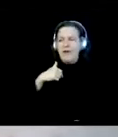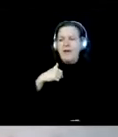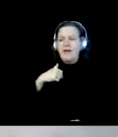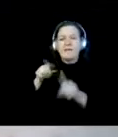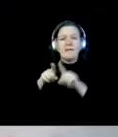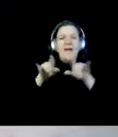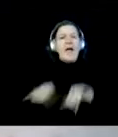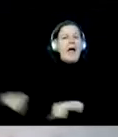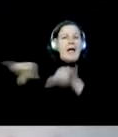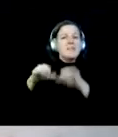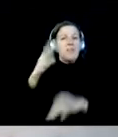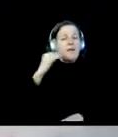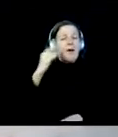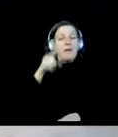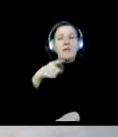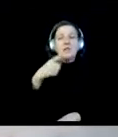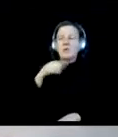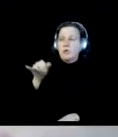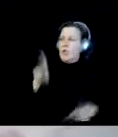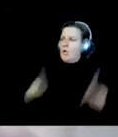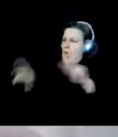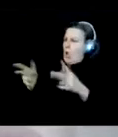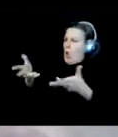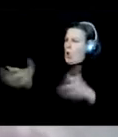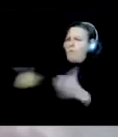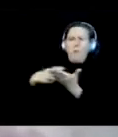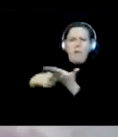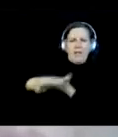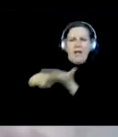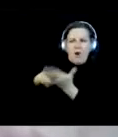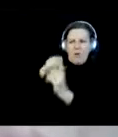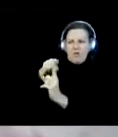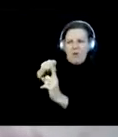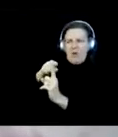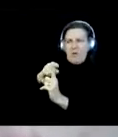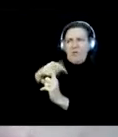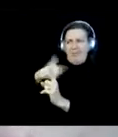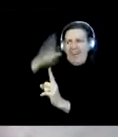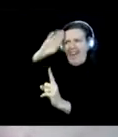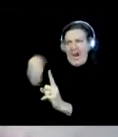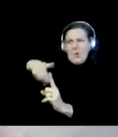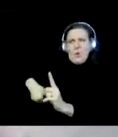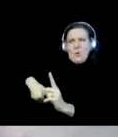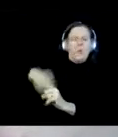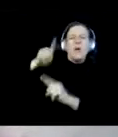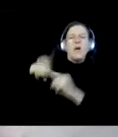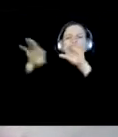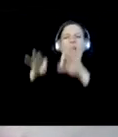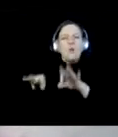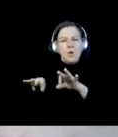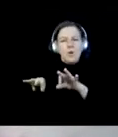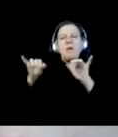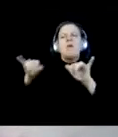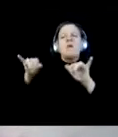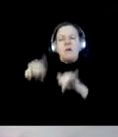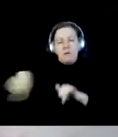like, oh, these people have already talked about this thing that I knew but couldn't articulate. But then you sort of start to realize, for one